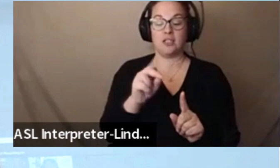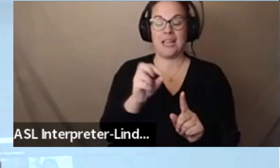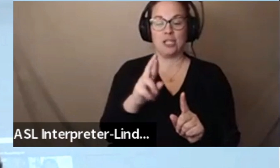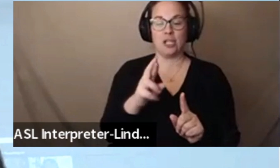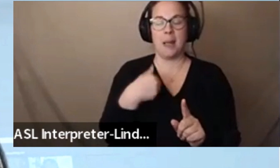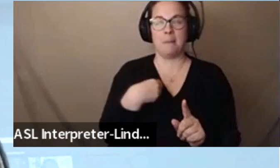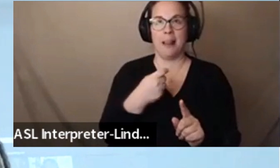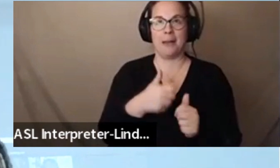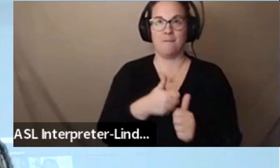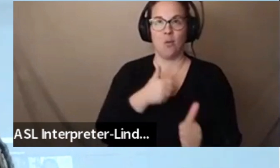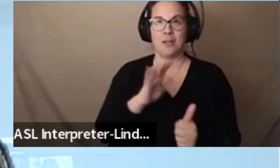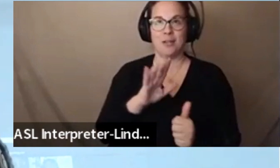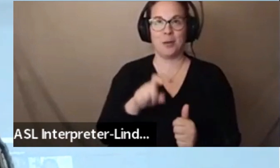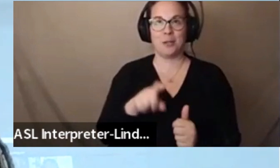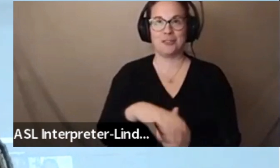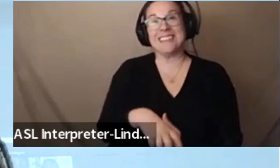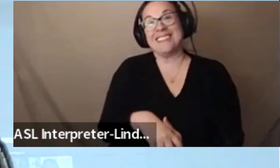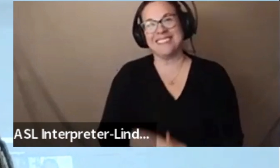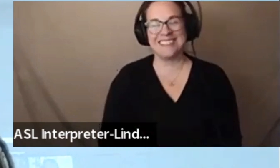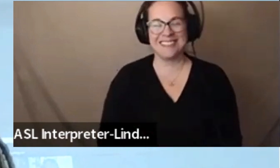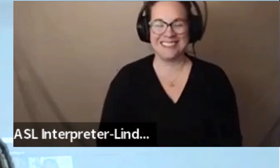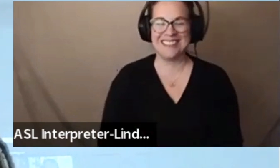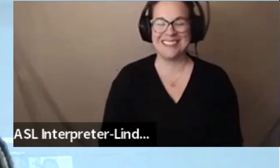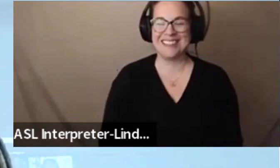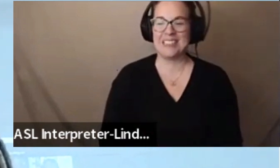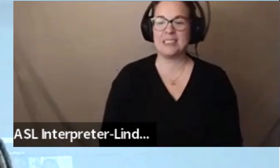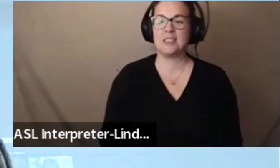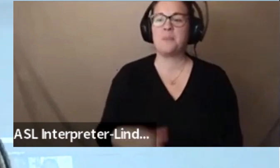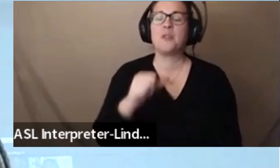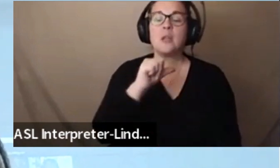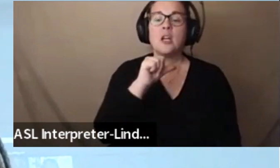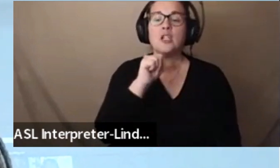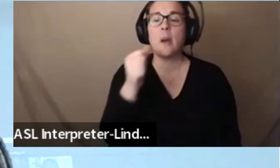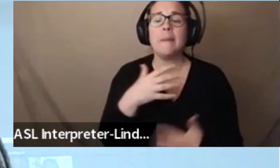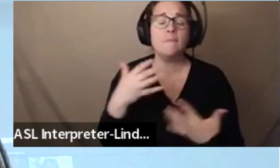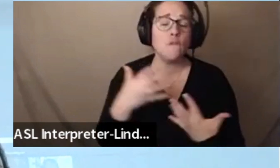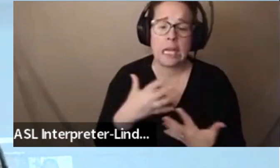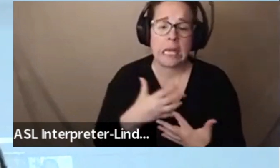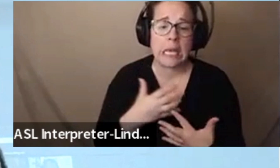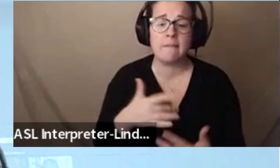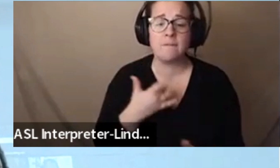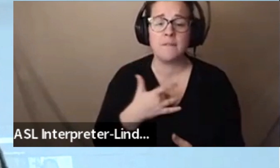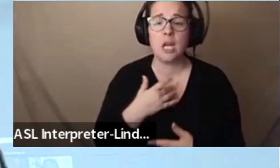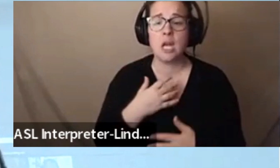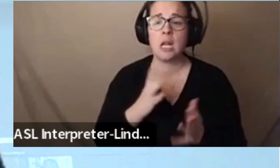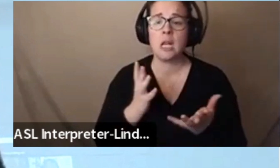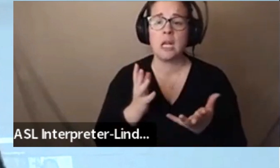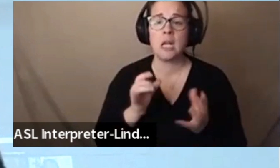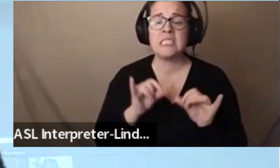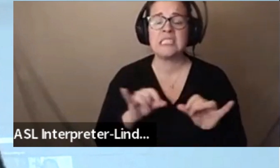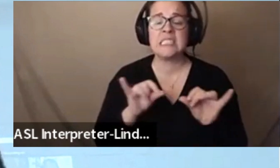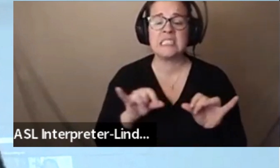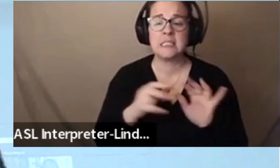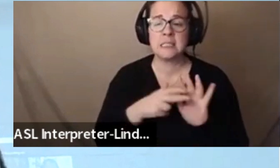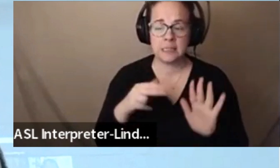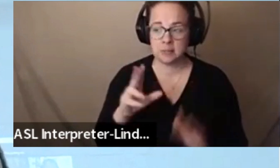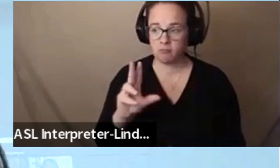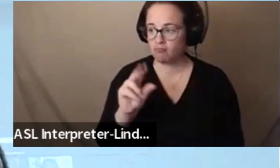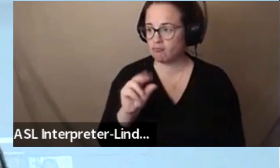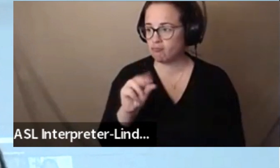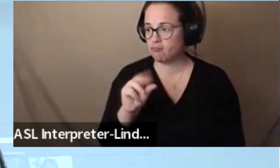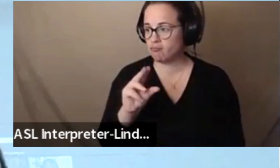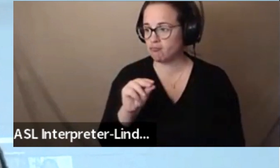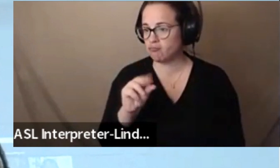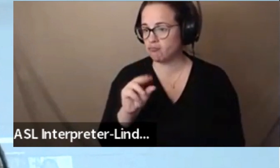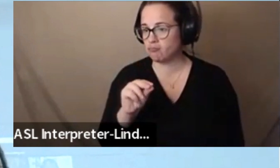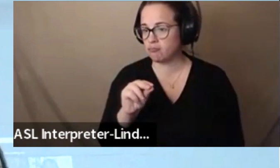So do I, in the terms of the gender, do I think, so I'm kind of avoiding a question, I would say that don't